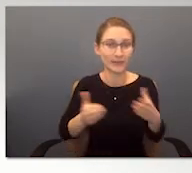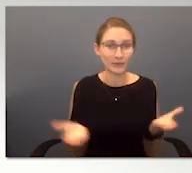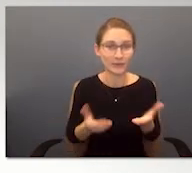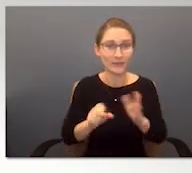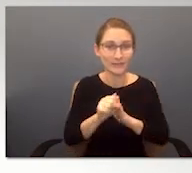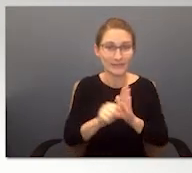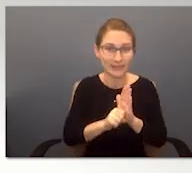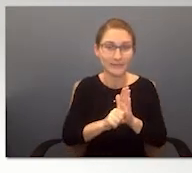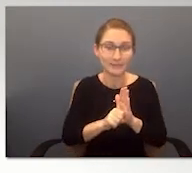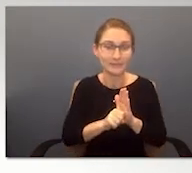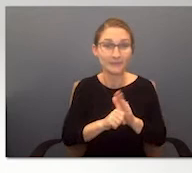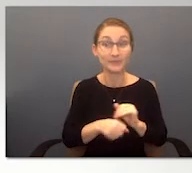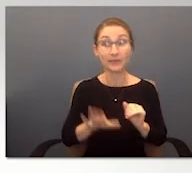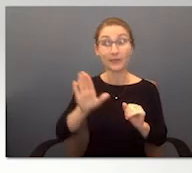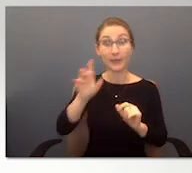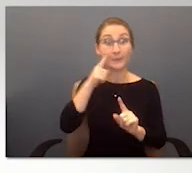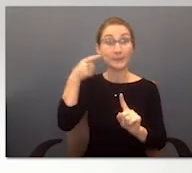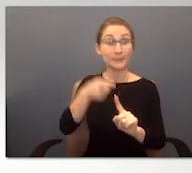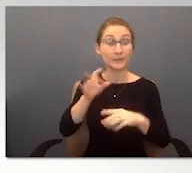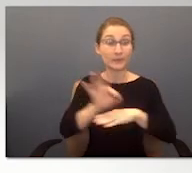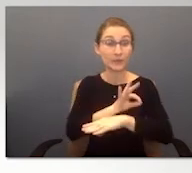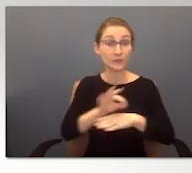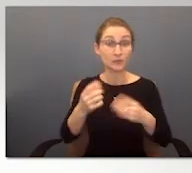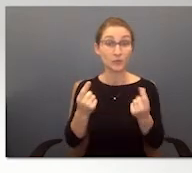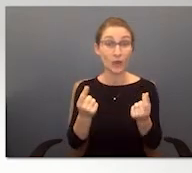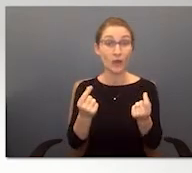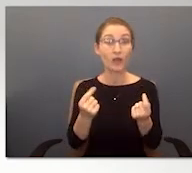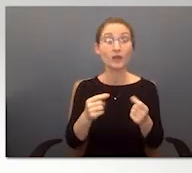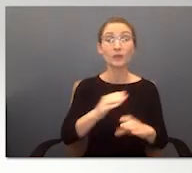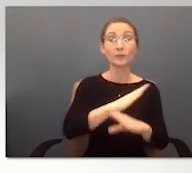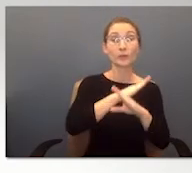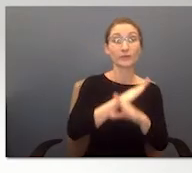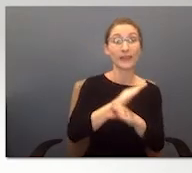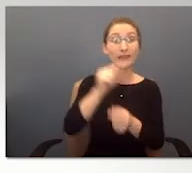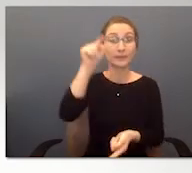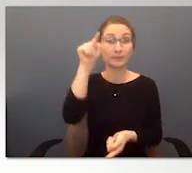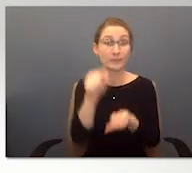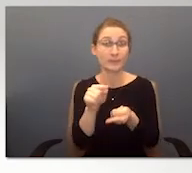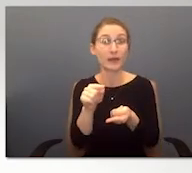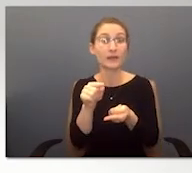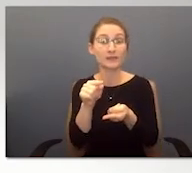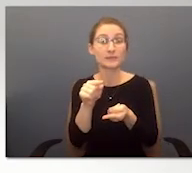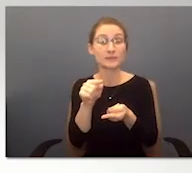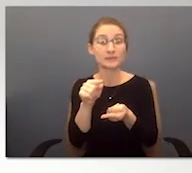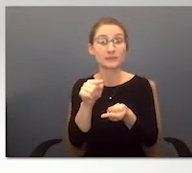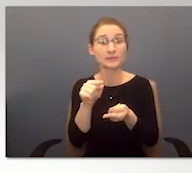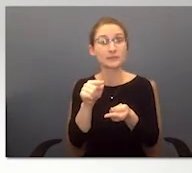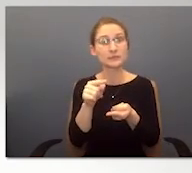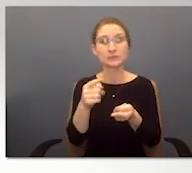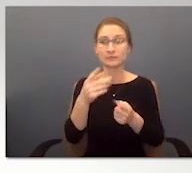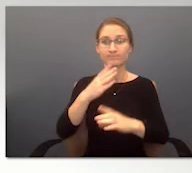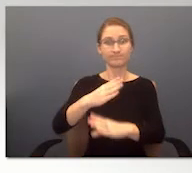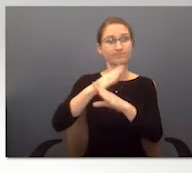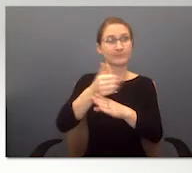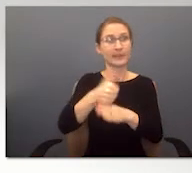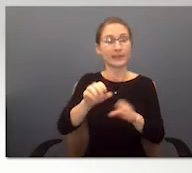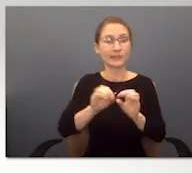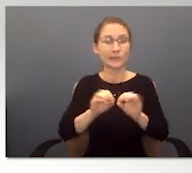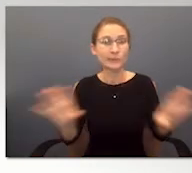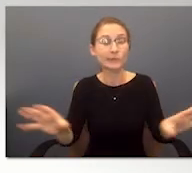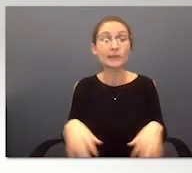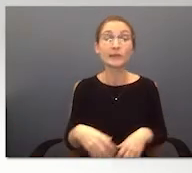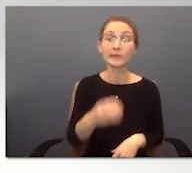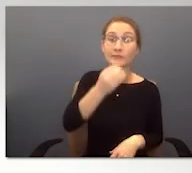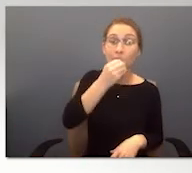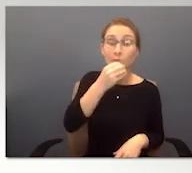in the state. And their major functions are to prevent, minimize, and contain adverse health effects from communicable disease, outbreaks, unsafe